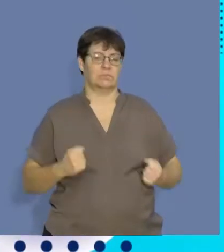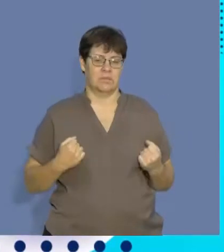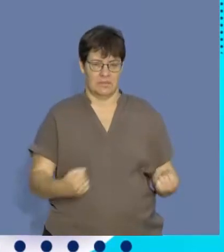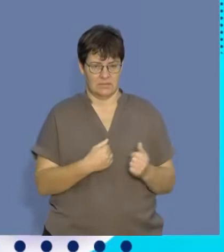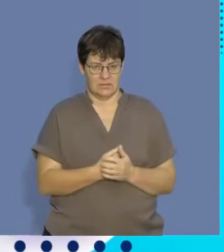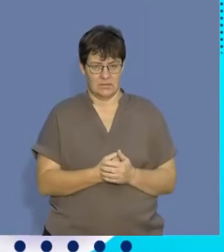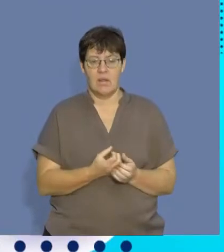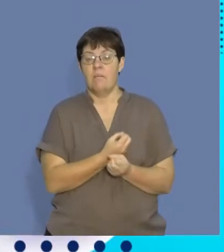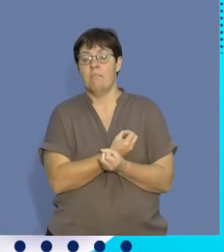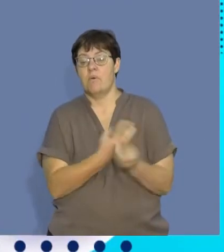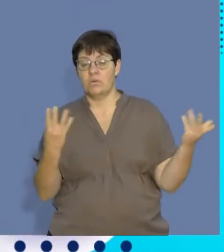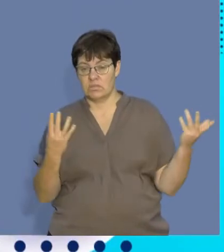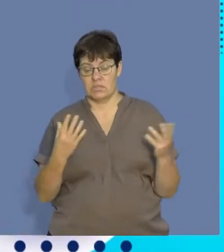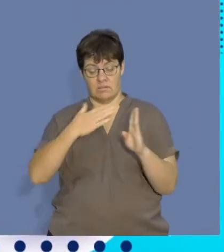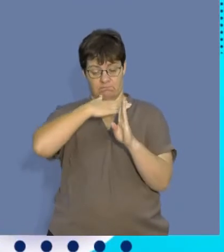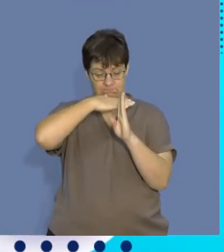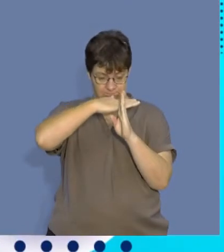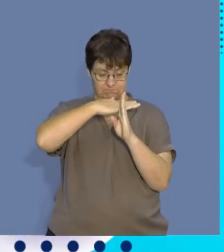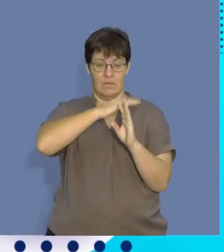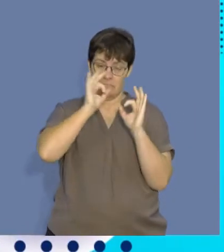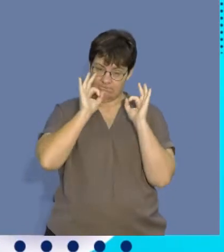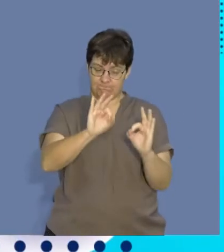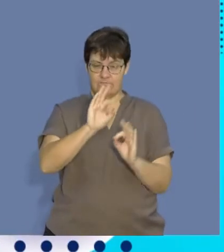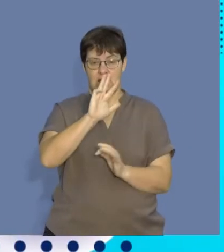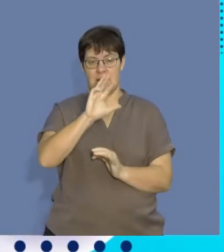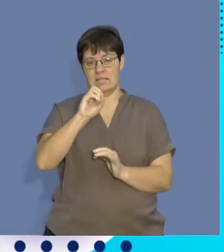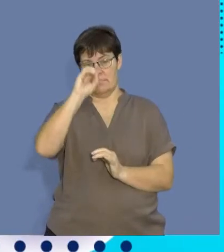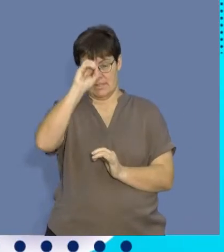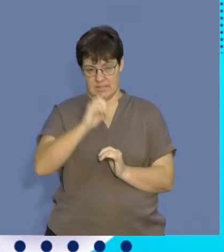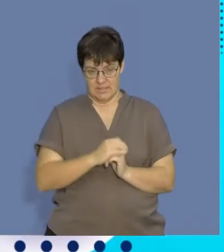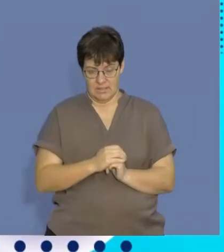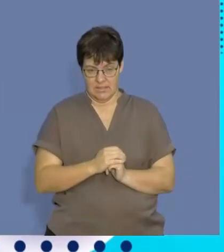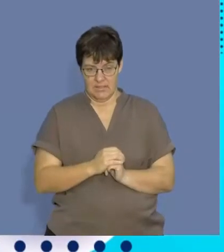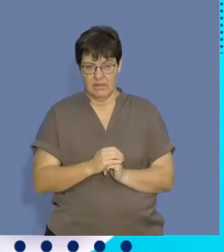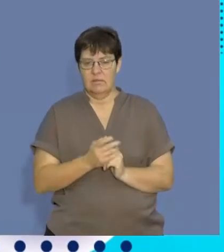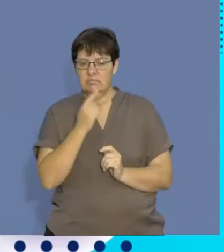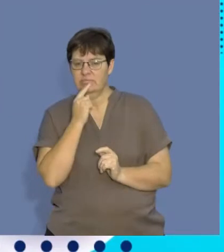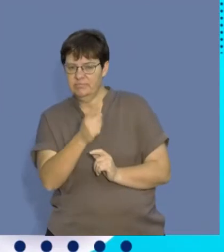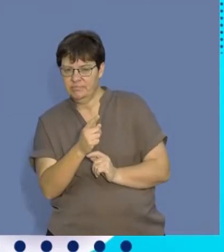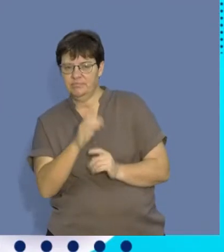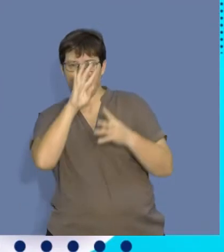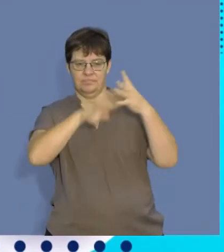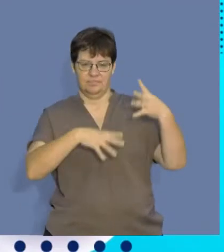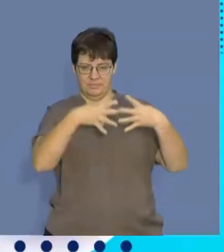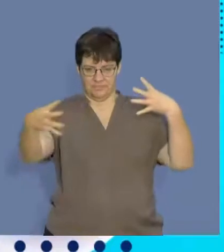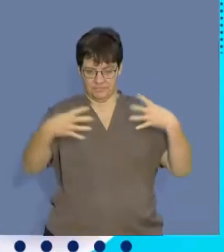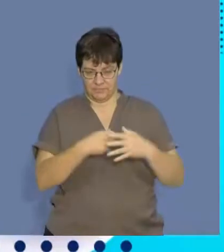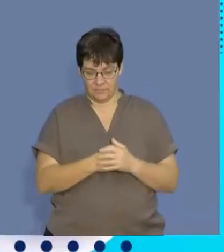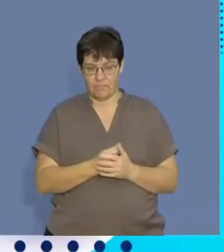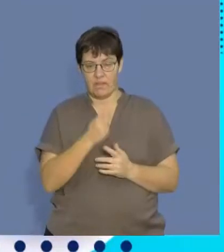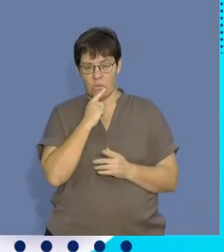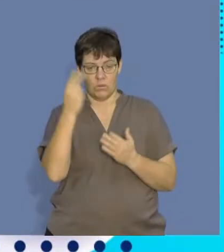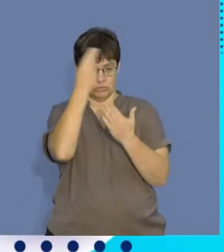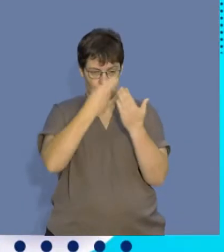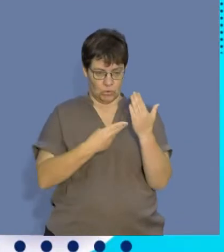possible. So most of the time, whenever want you to draw things on a Cartesian plane, we'll give you a grid, right, where you're